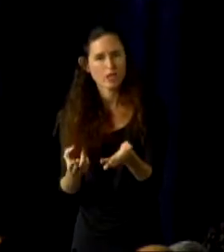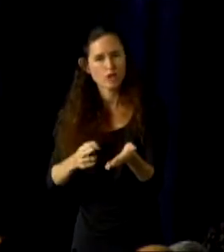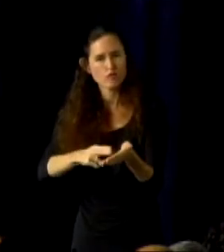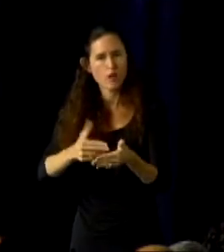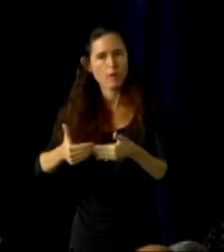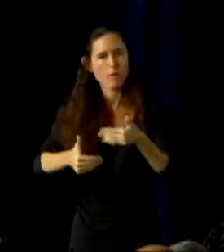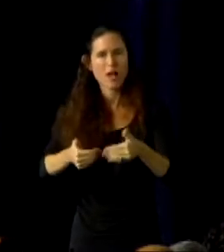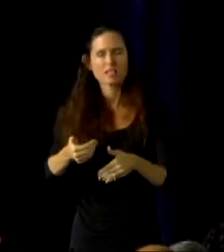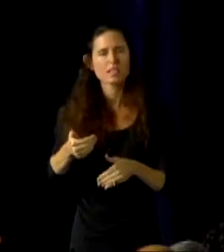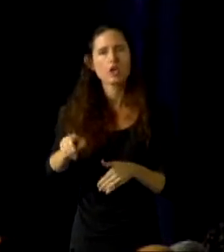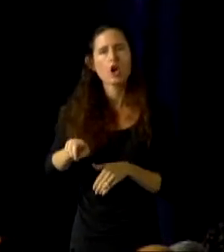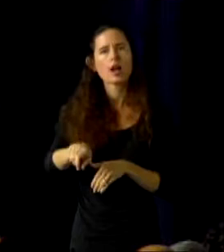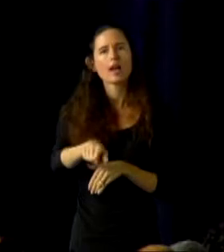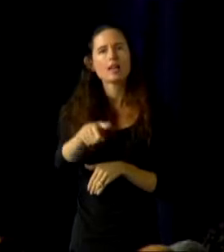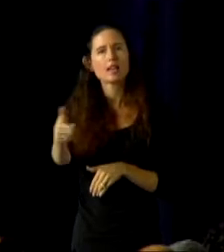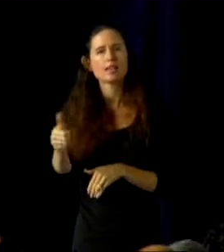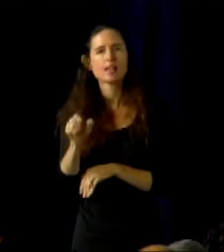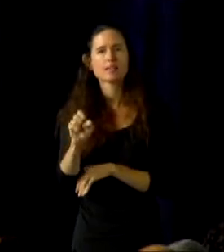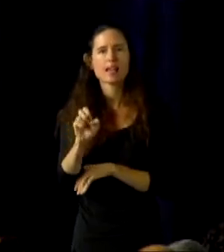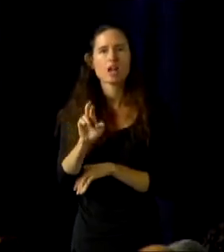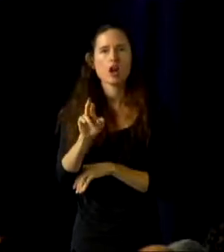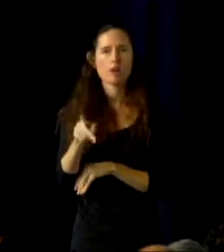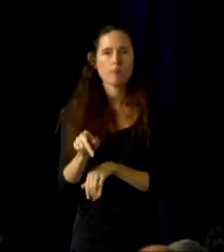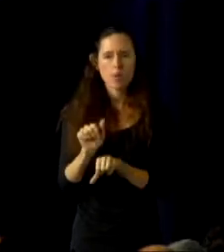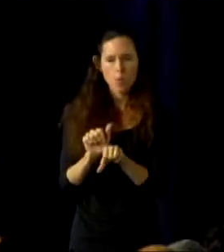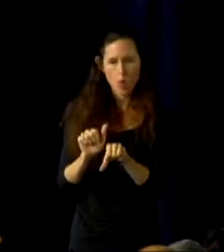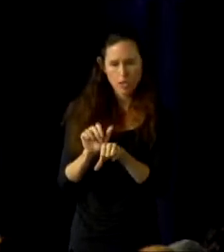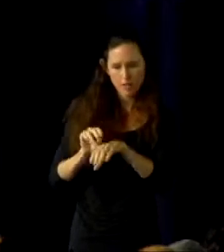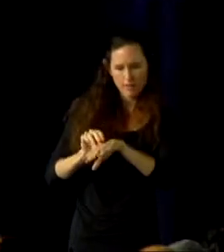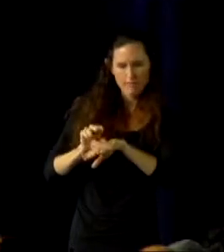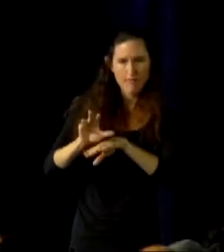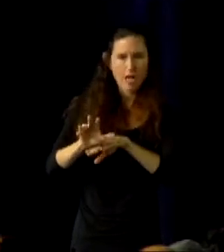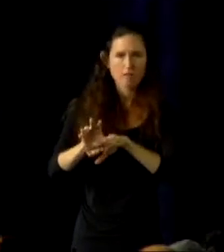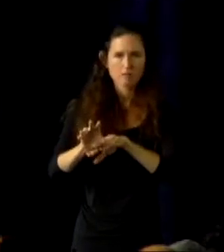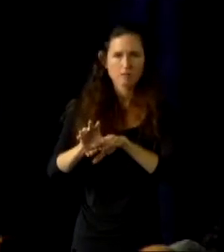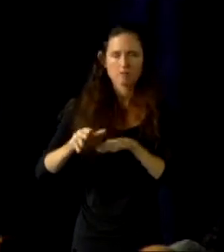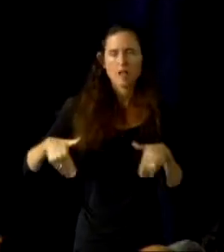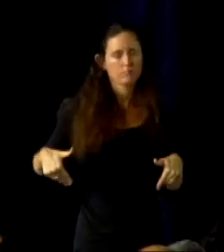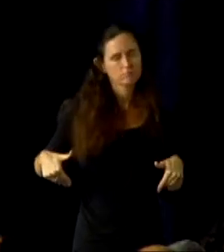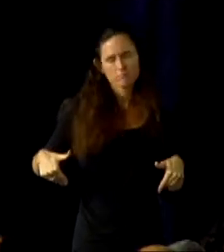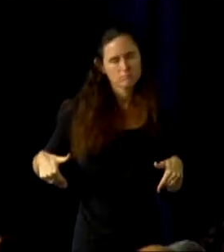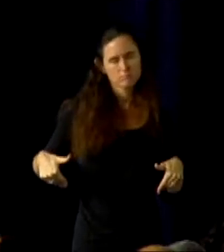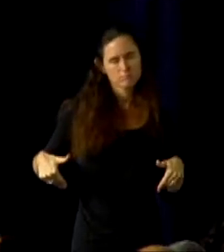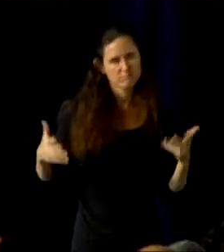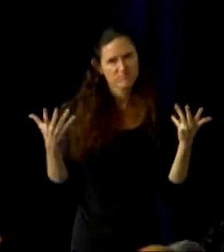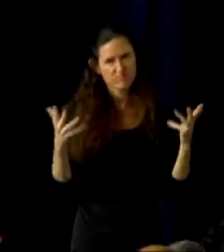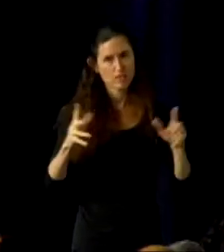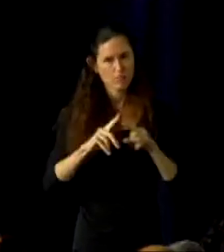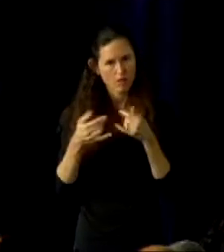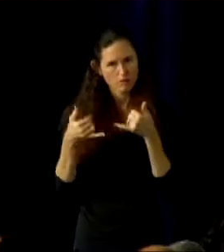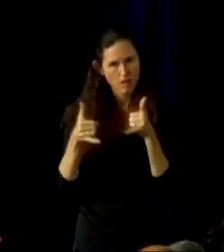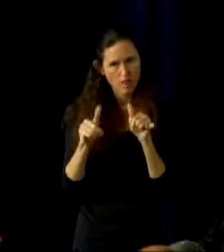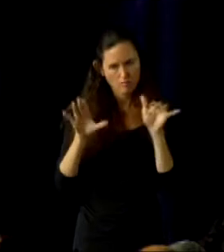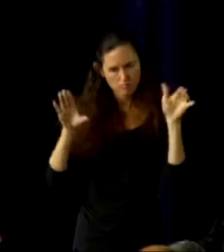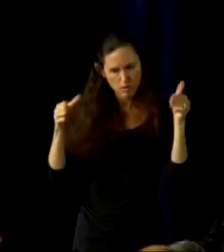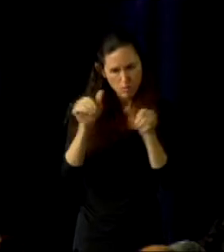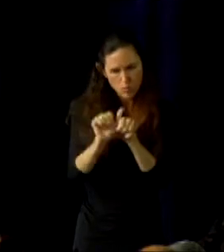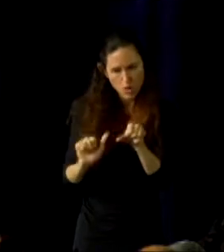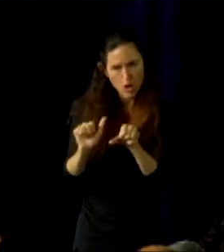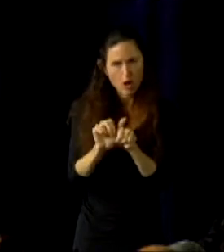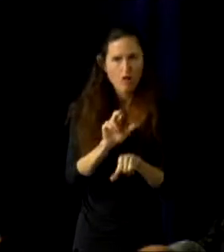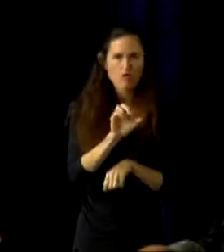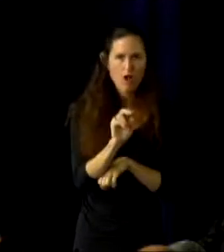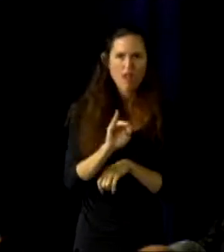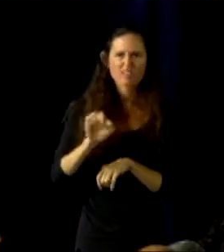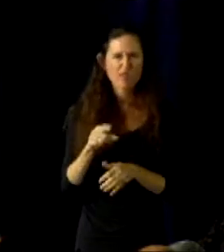any other things that the ERP works and affects. We're not there yet, but we're working on it. Ron Smith, Bob Larson,